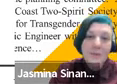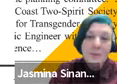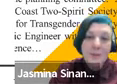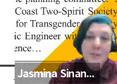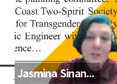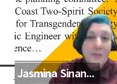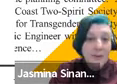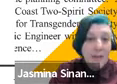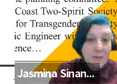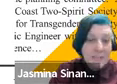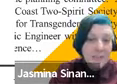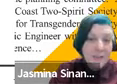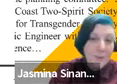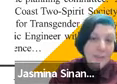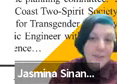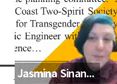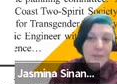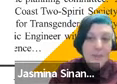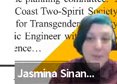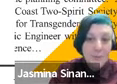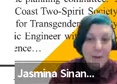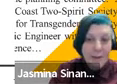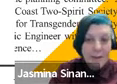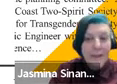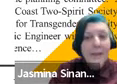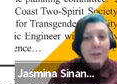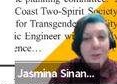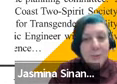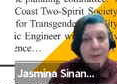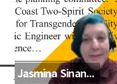currently works to foster fair housing, including